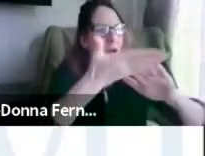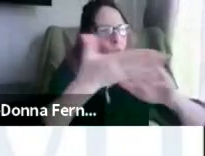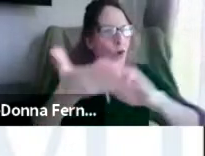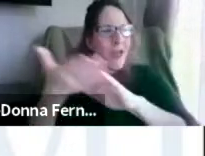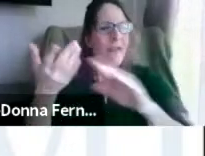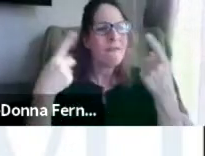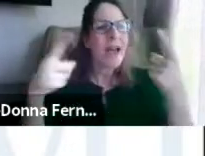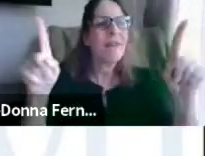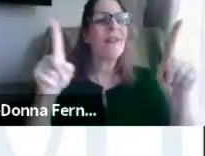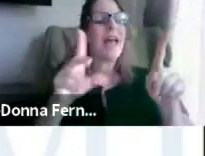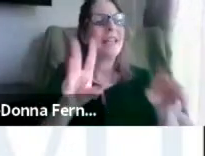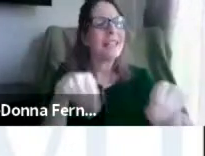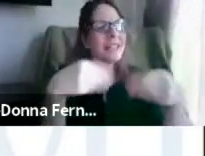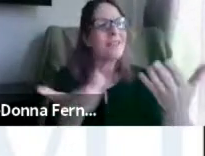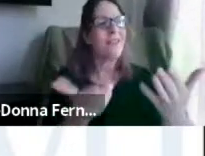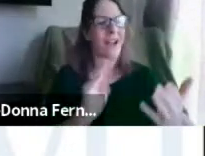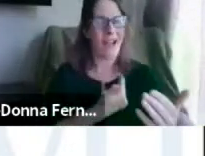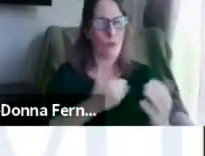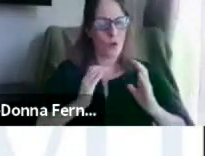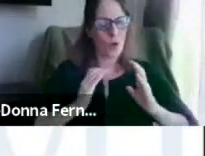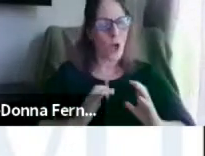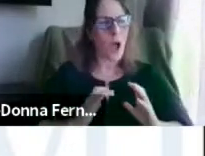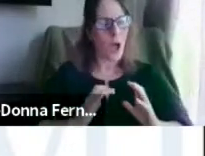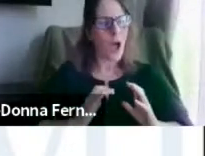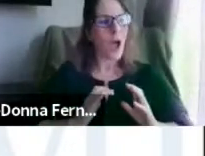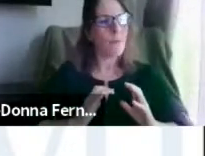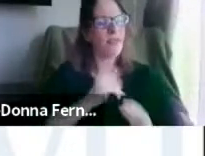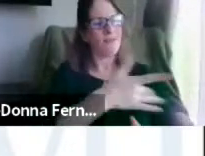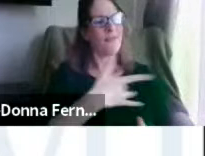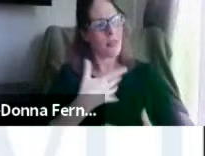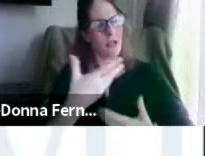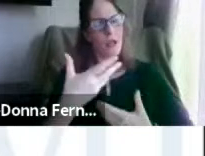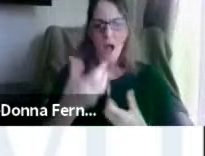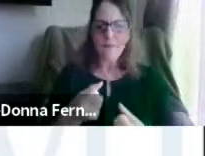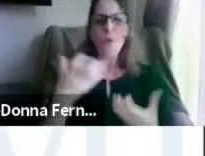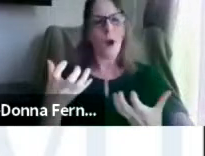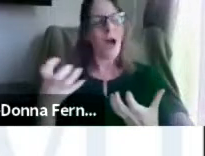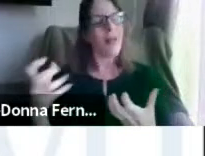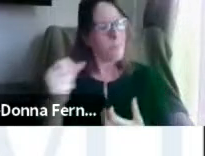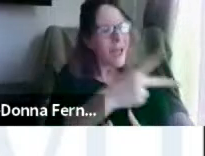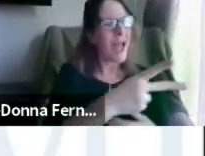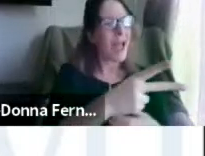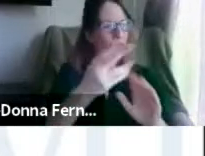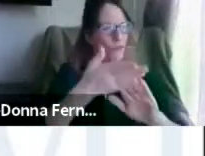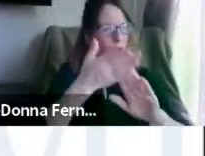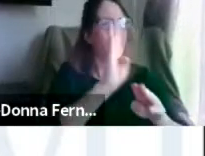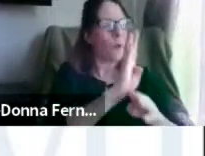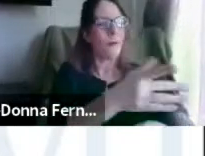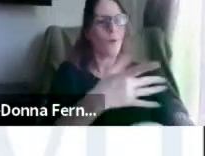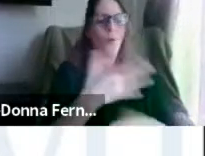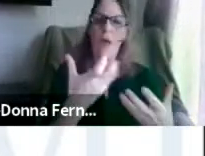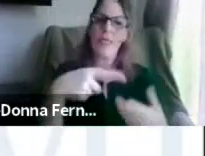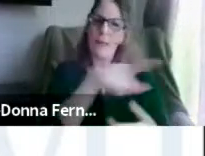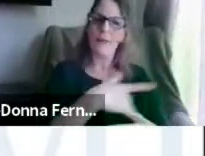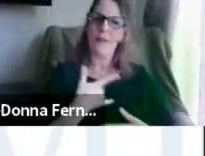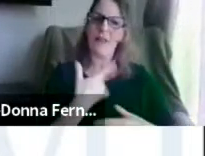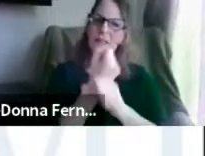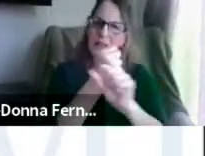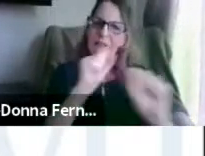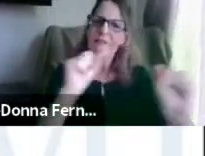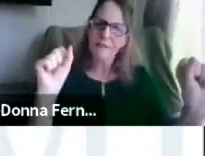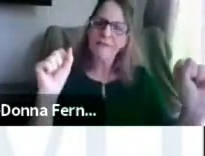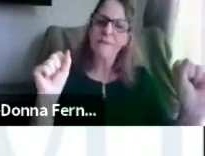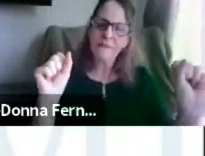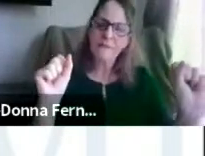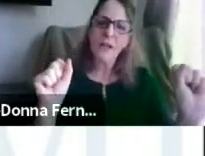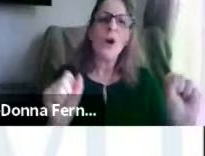also give our customers confidence back. We want them to come back, and we want them to feel safe when they're working with us. It